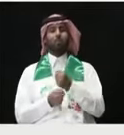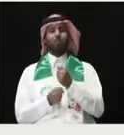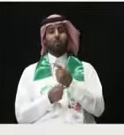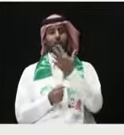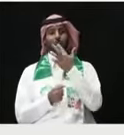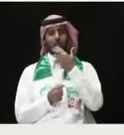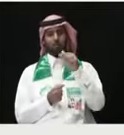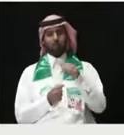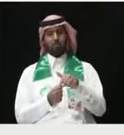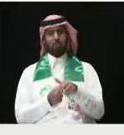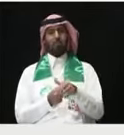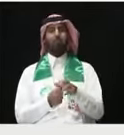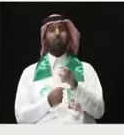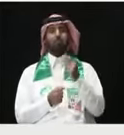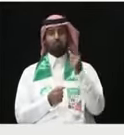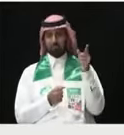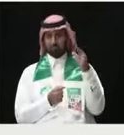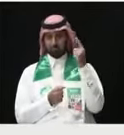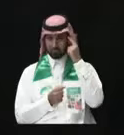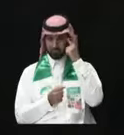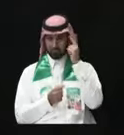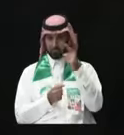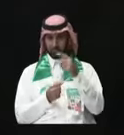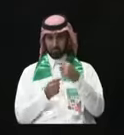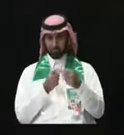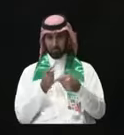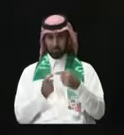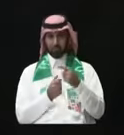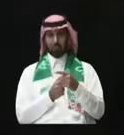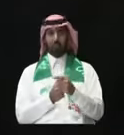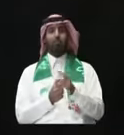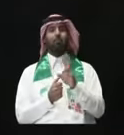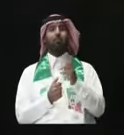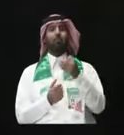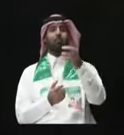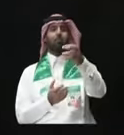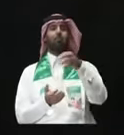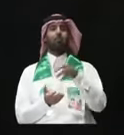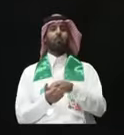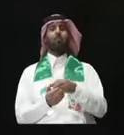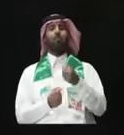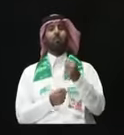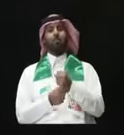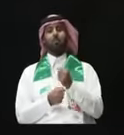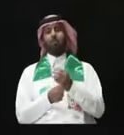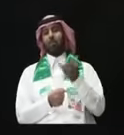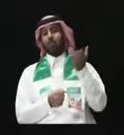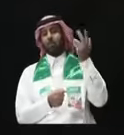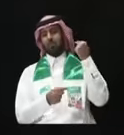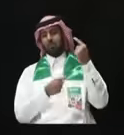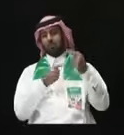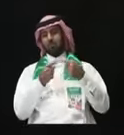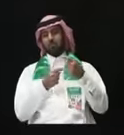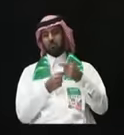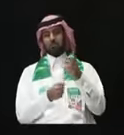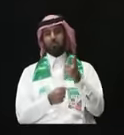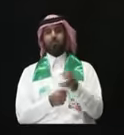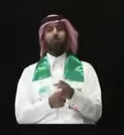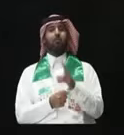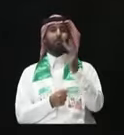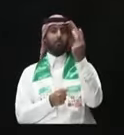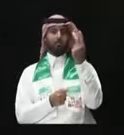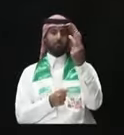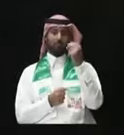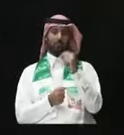tense correctly, and you will use the past progressive tense correctly. So two